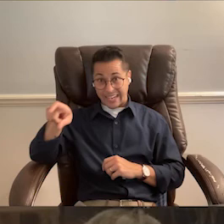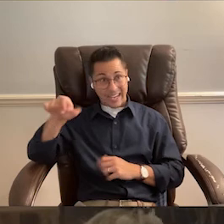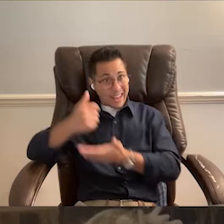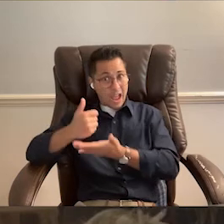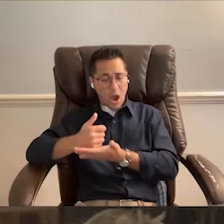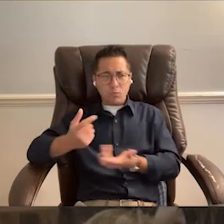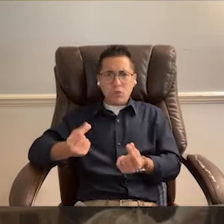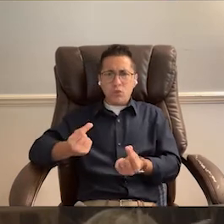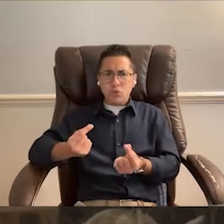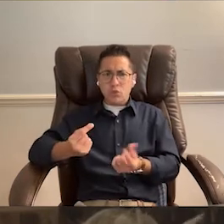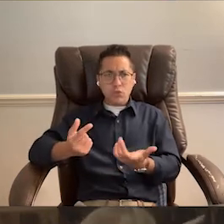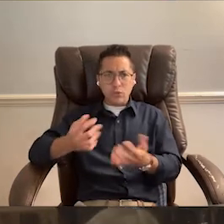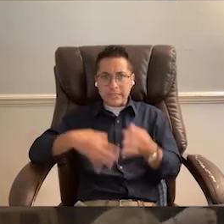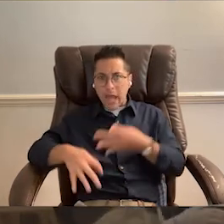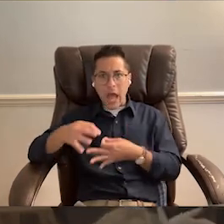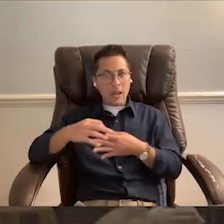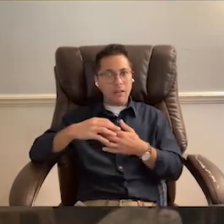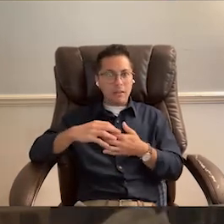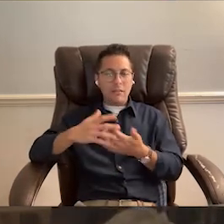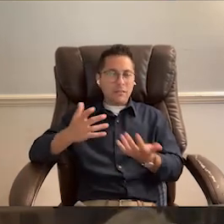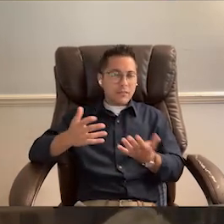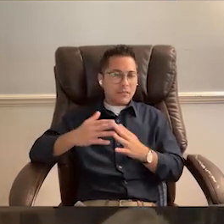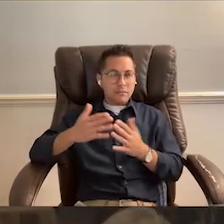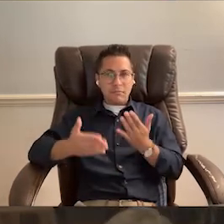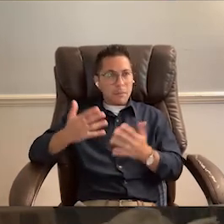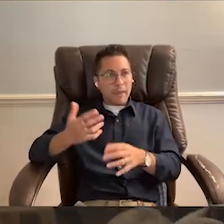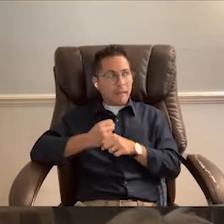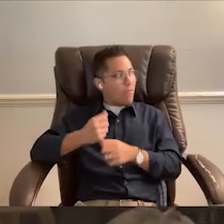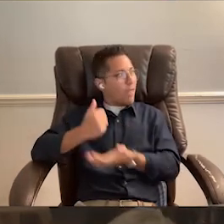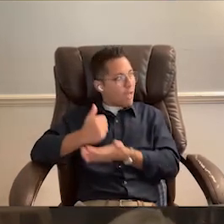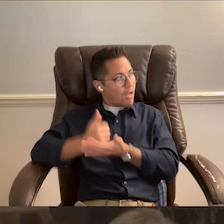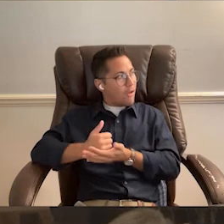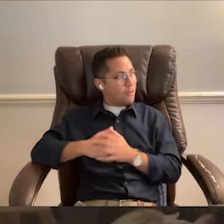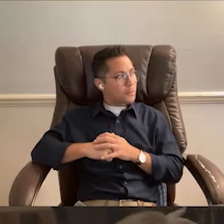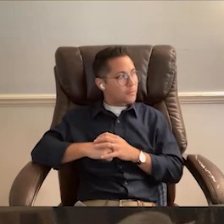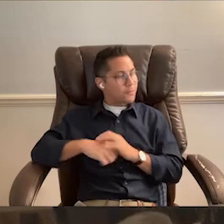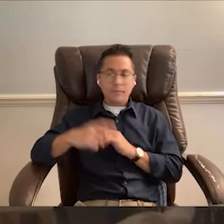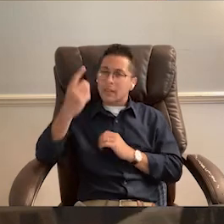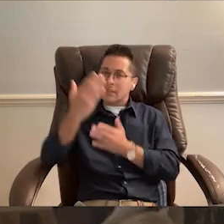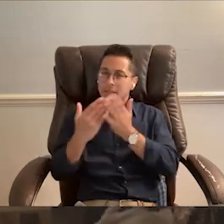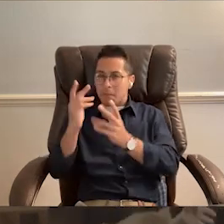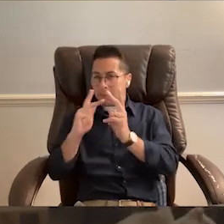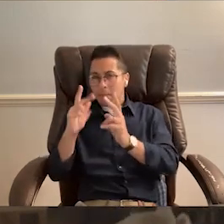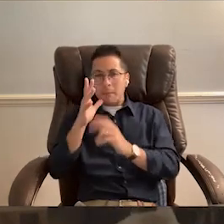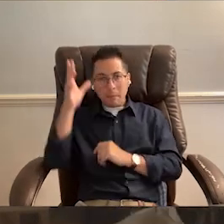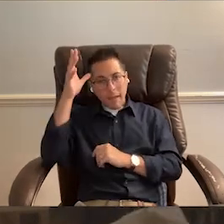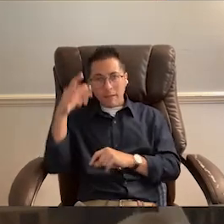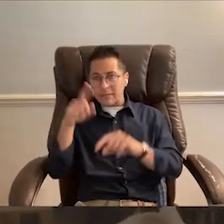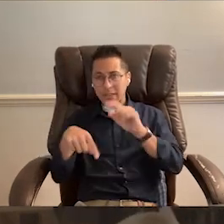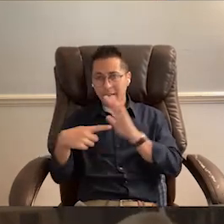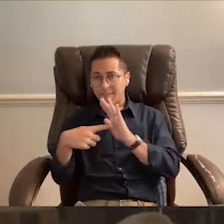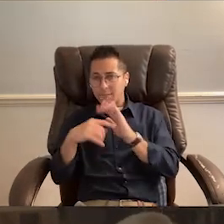one too, because if their parents say no, but they need that help, what should they do either instead, or to give,